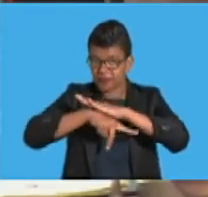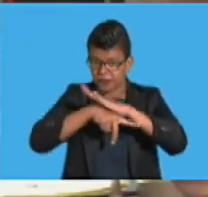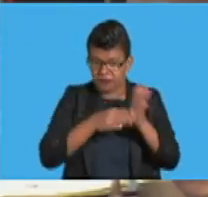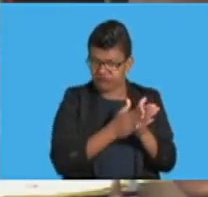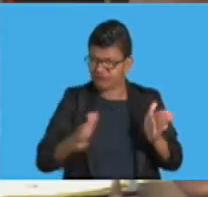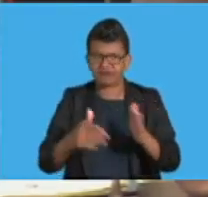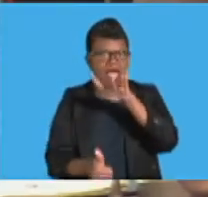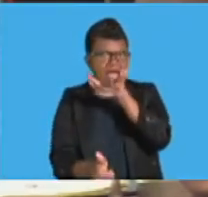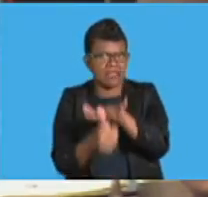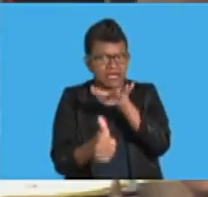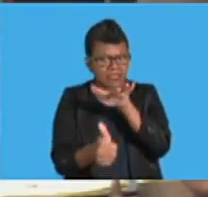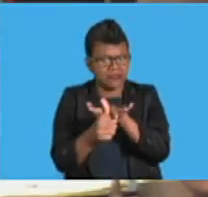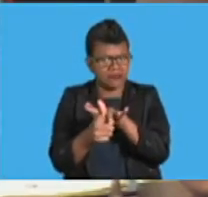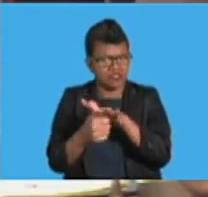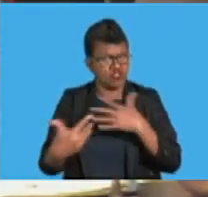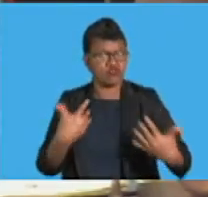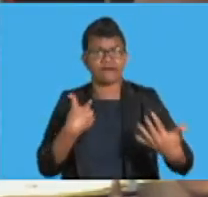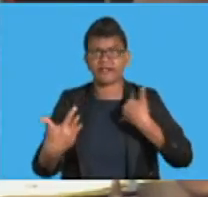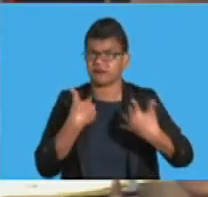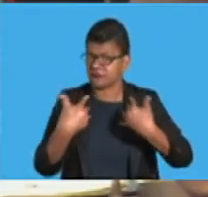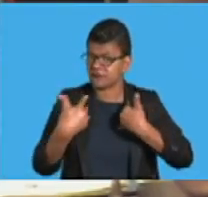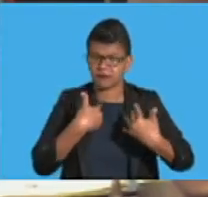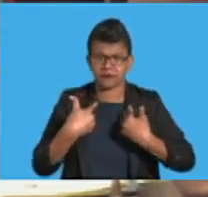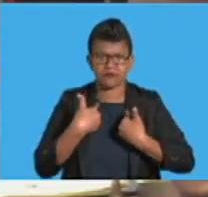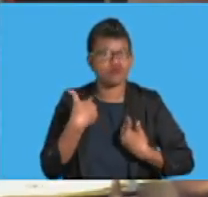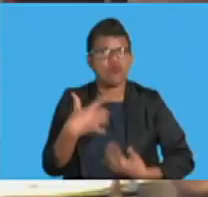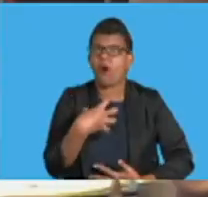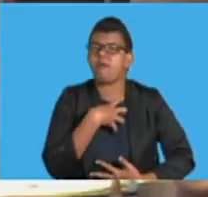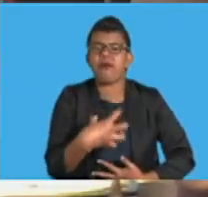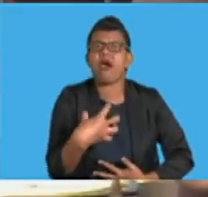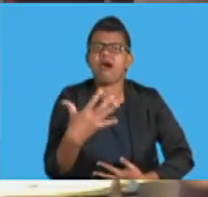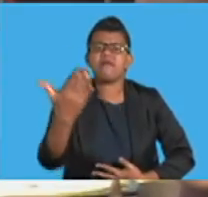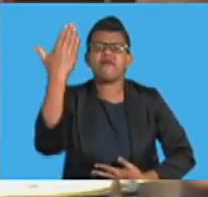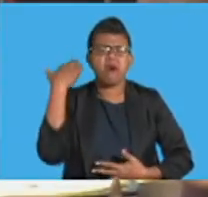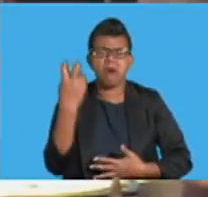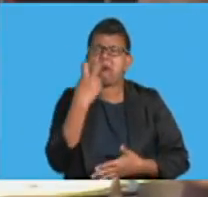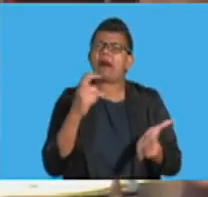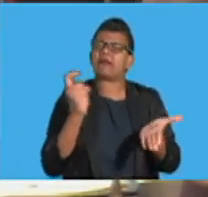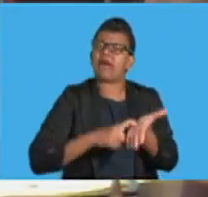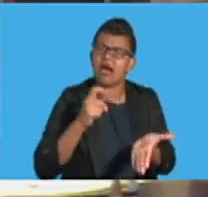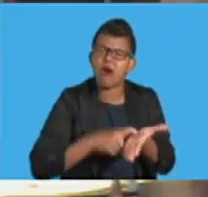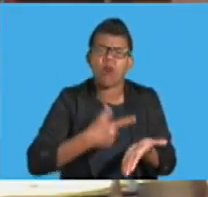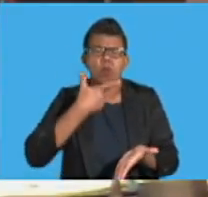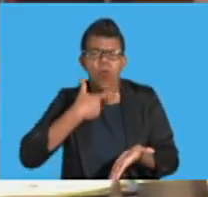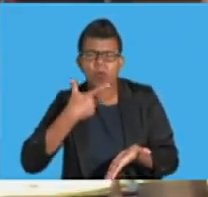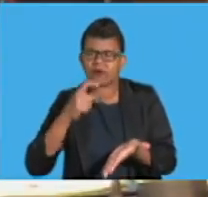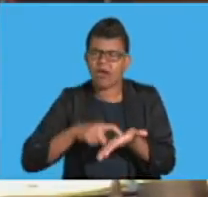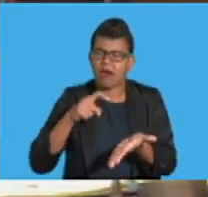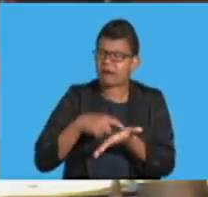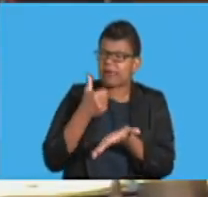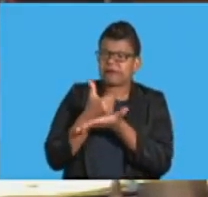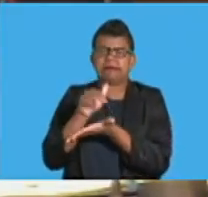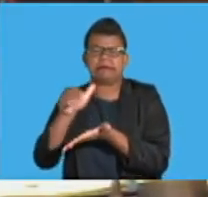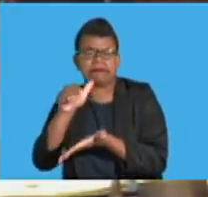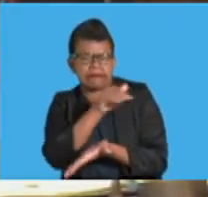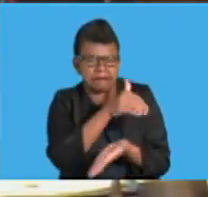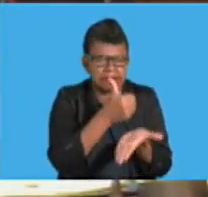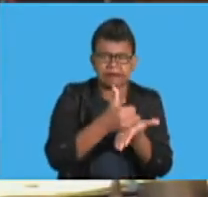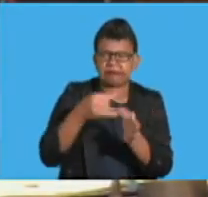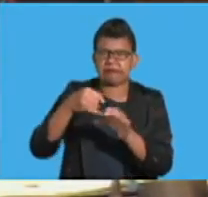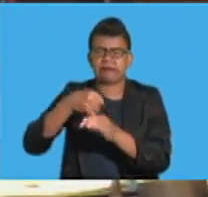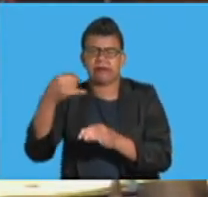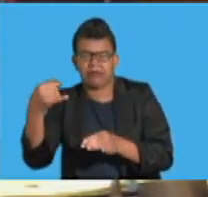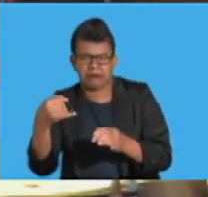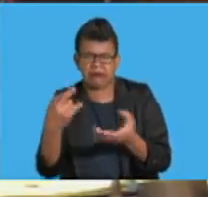level without the need for heavy family debt burden, free medicine schemes and health services, assistance by the way of power and utility